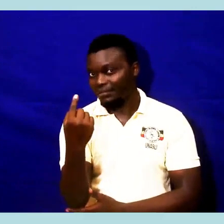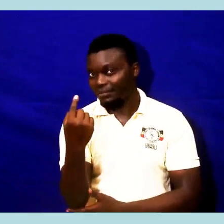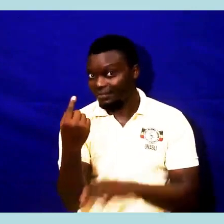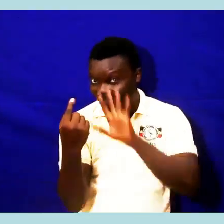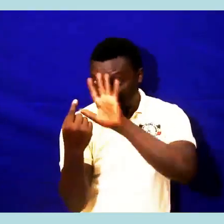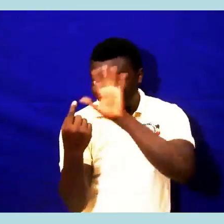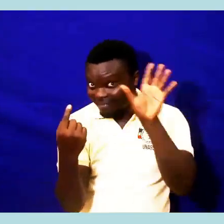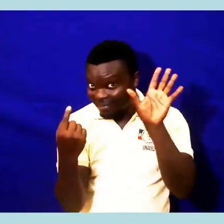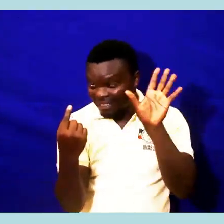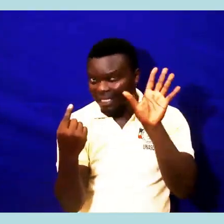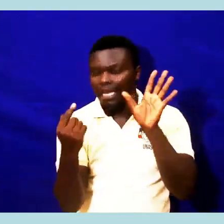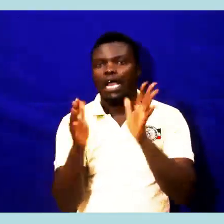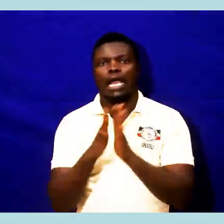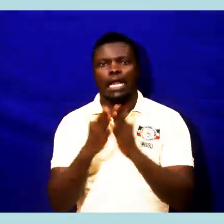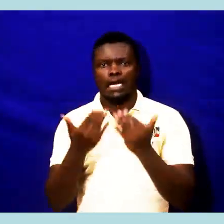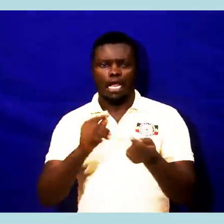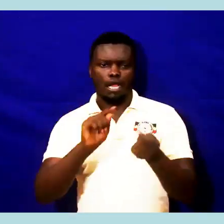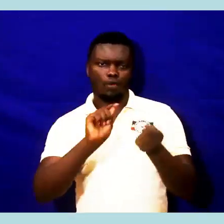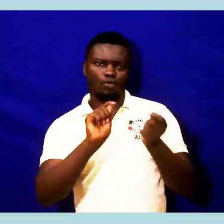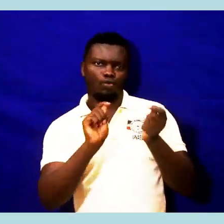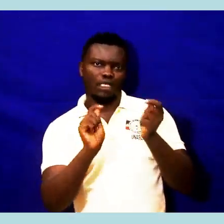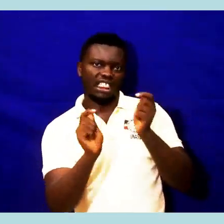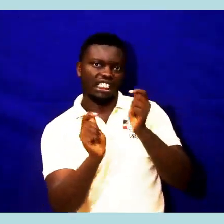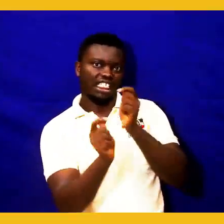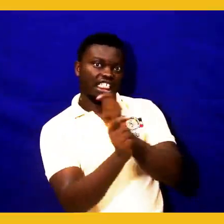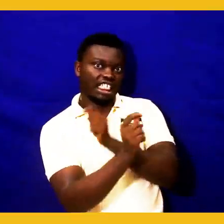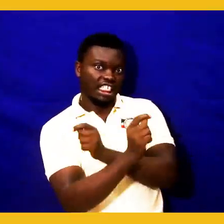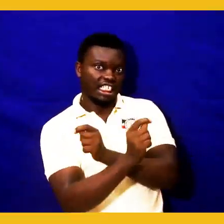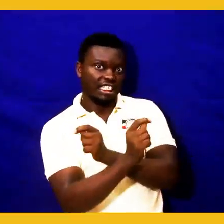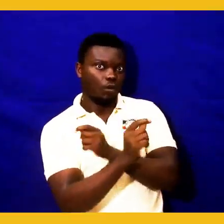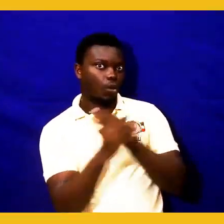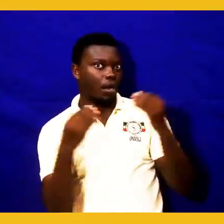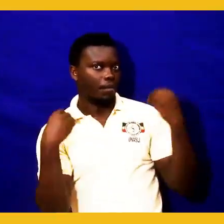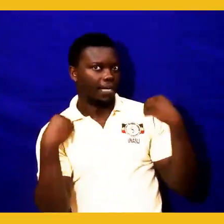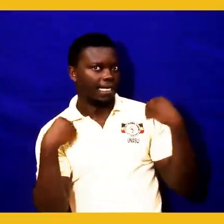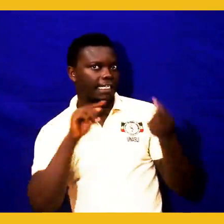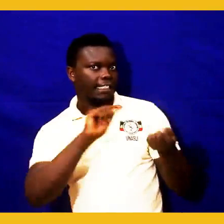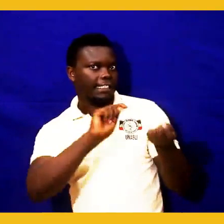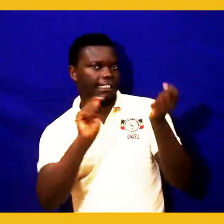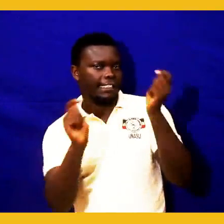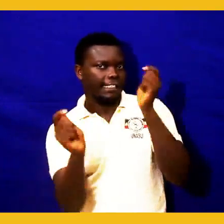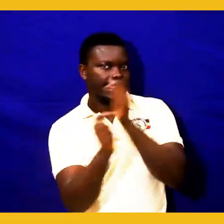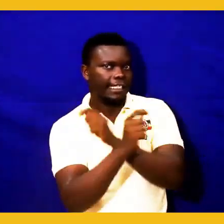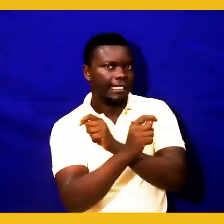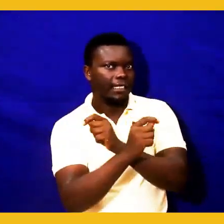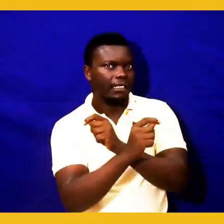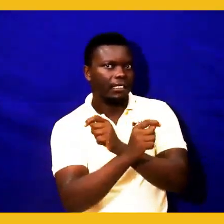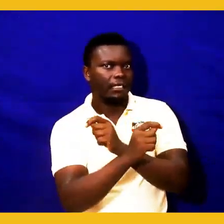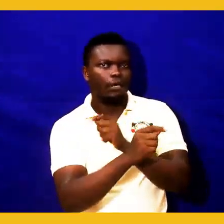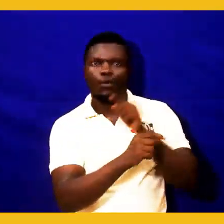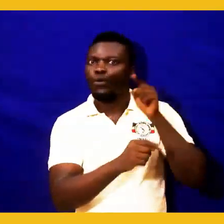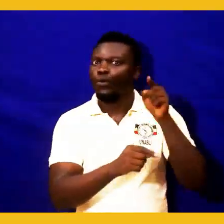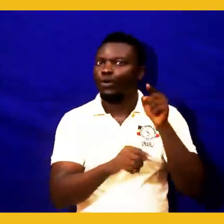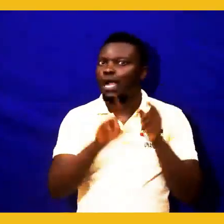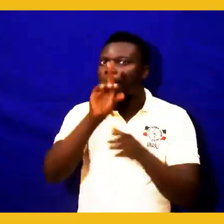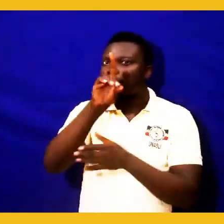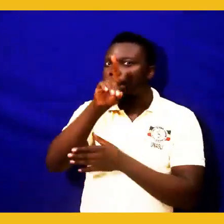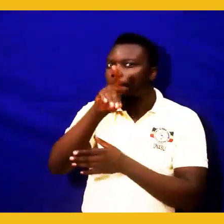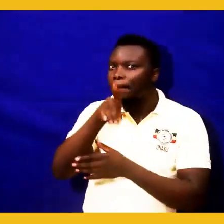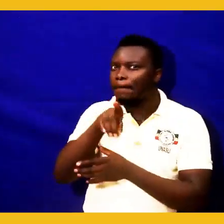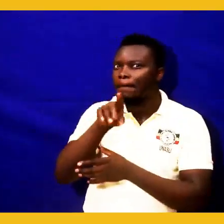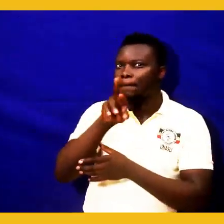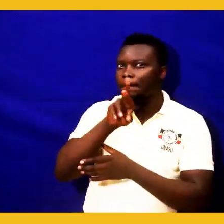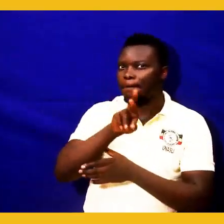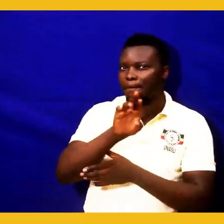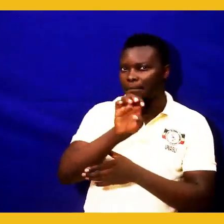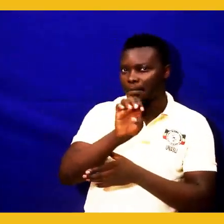So we are going to change or to practice changing from the